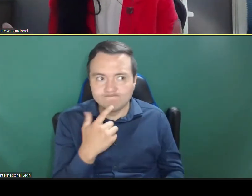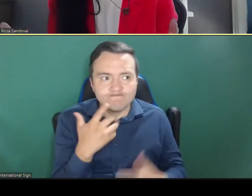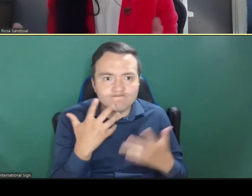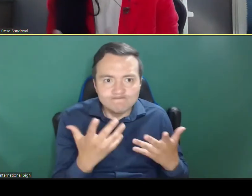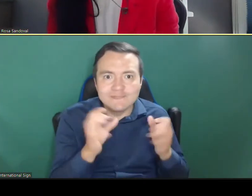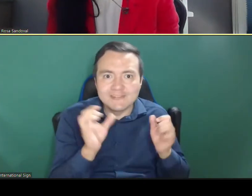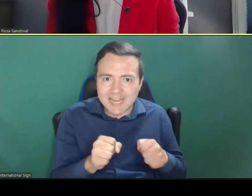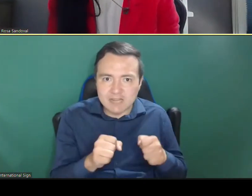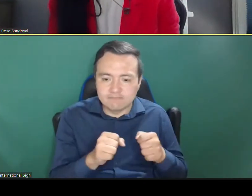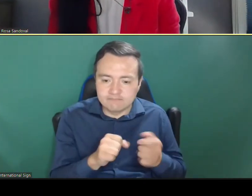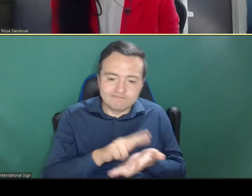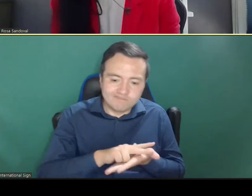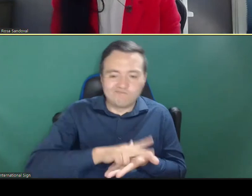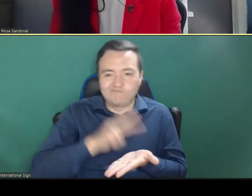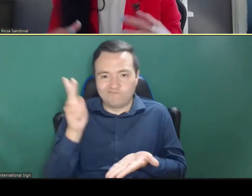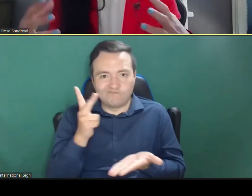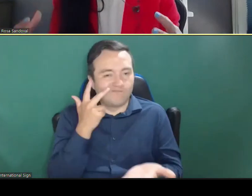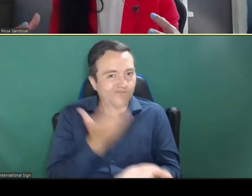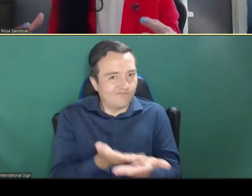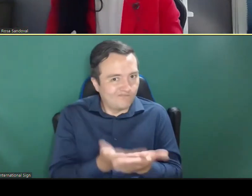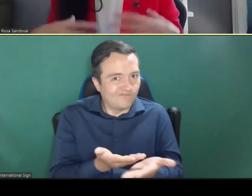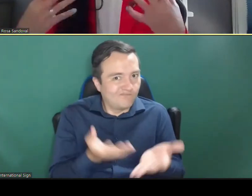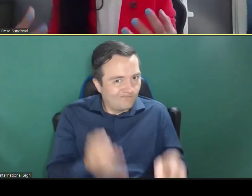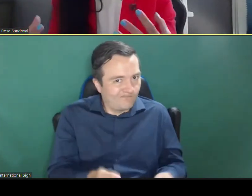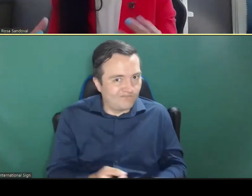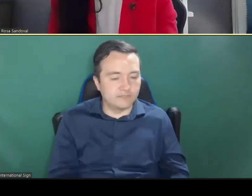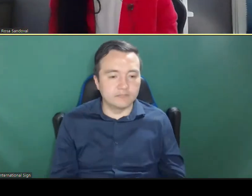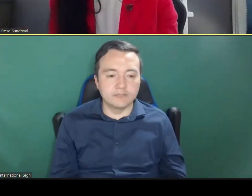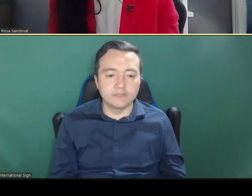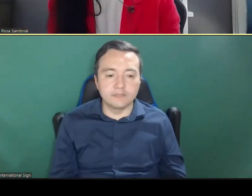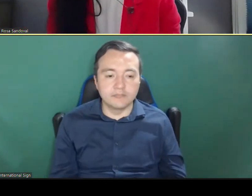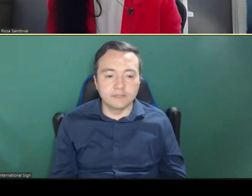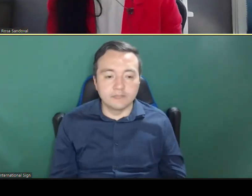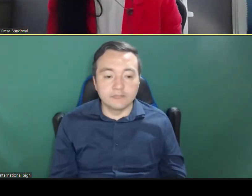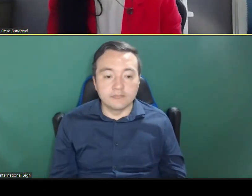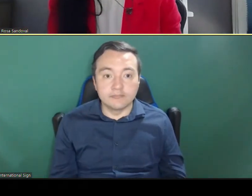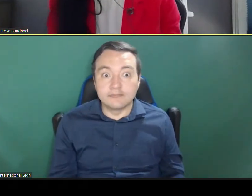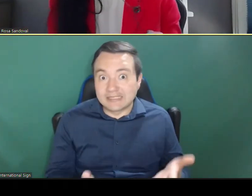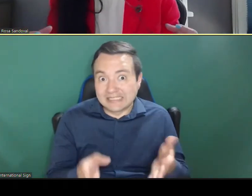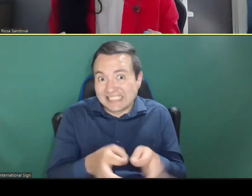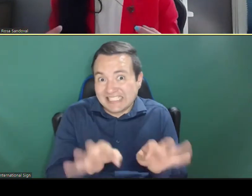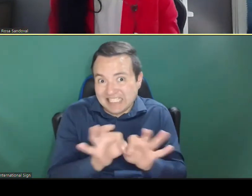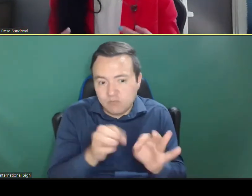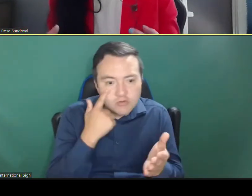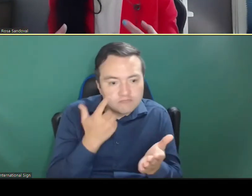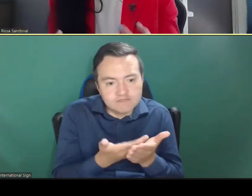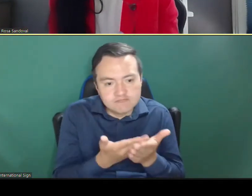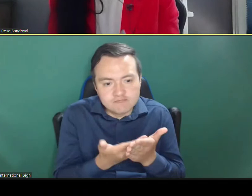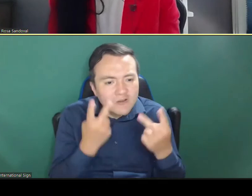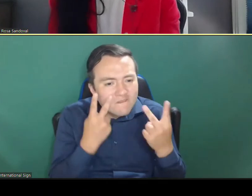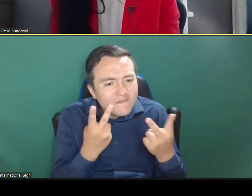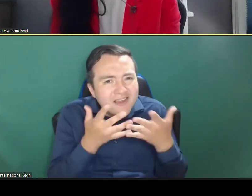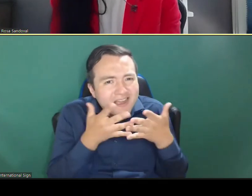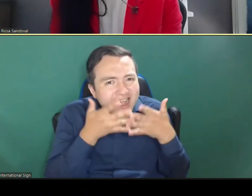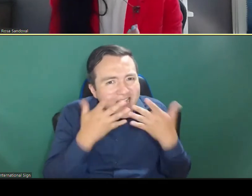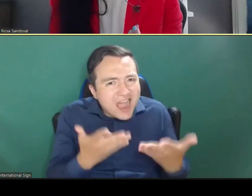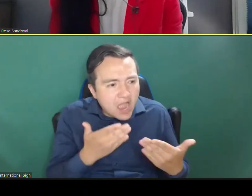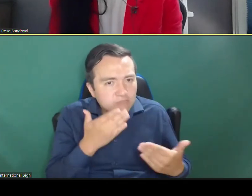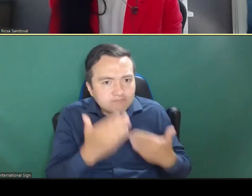Rios. What do you do to raise awareness of this? You need to